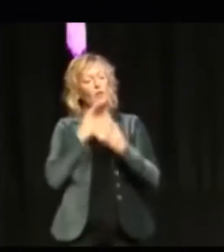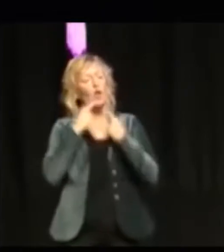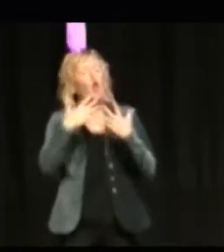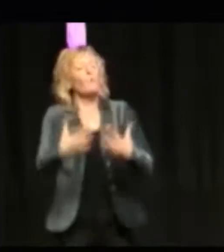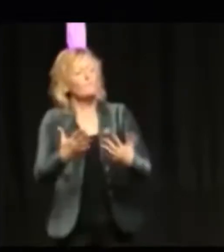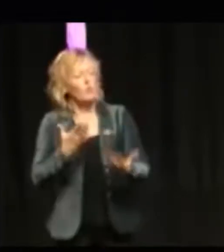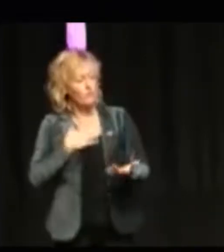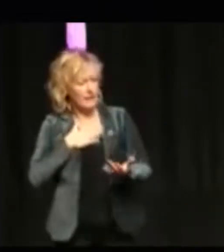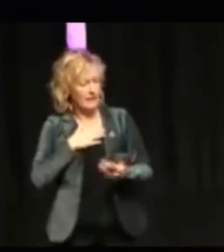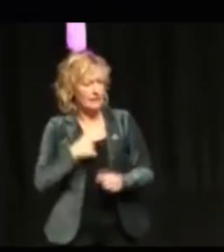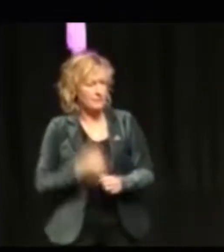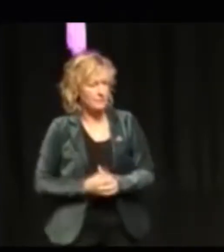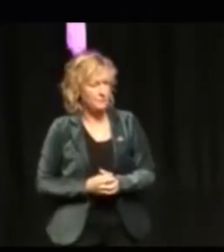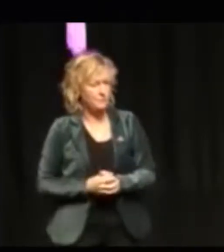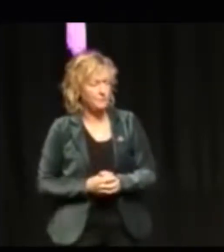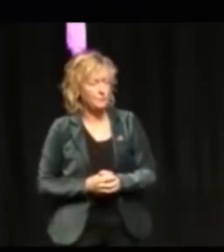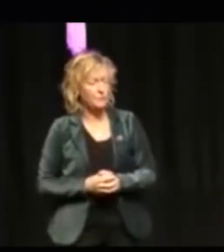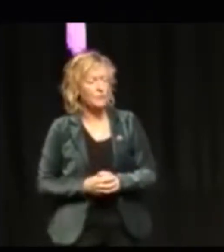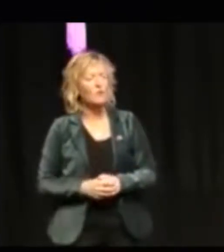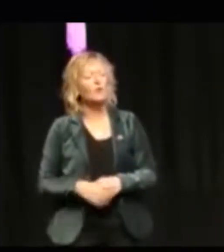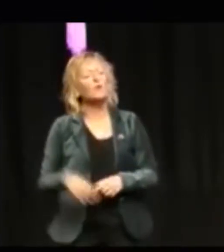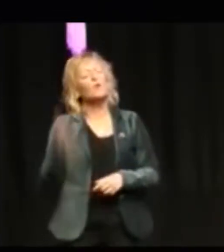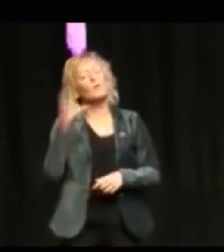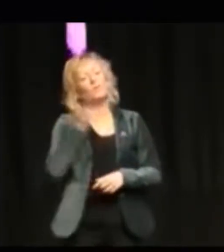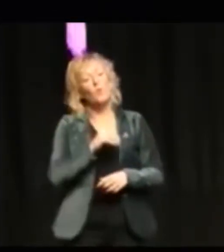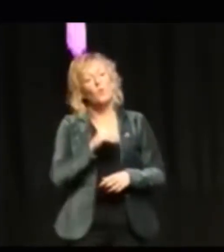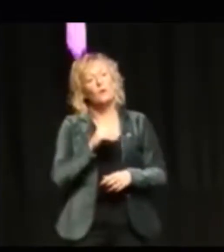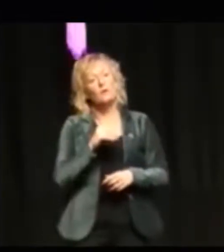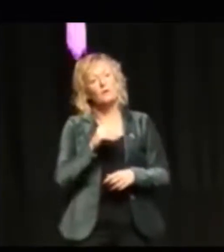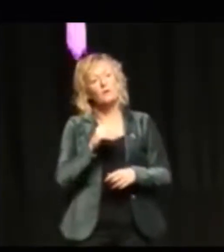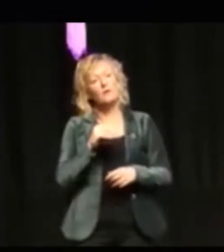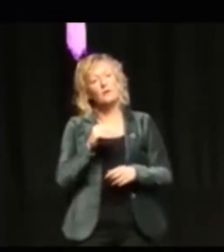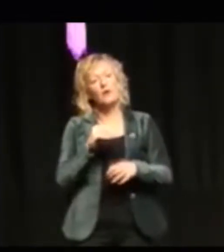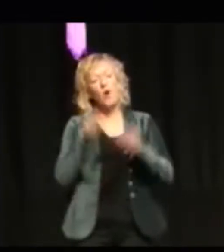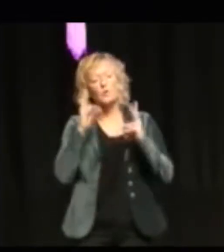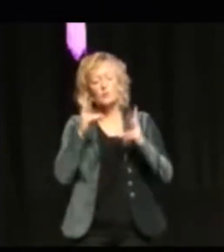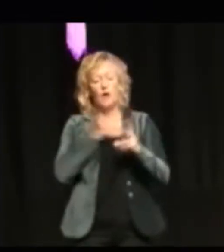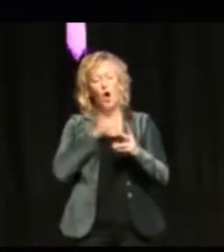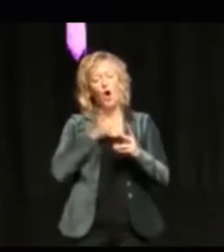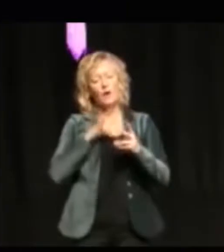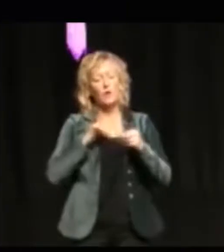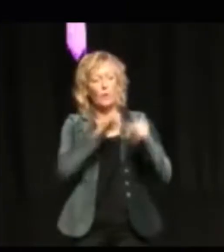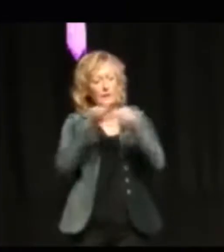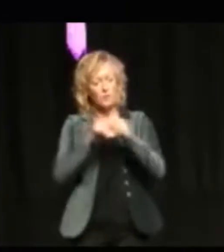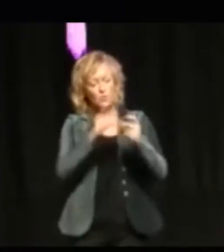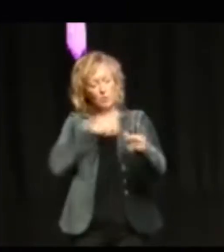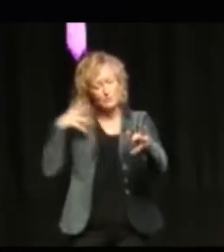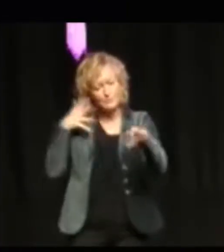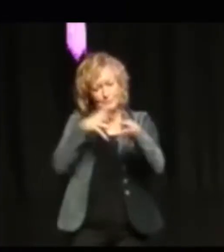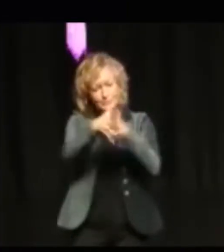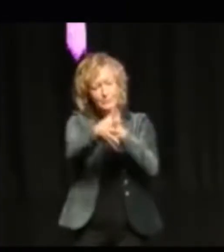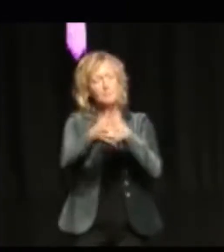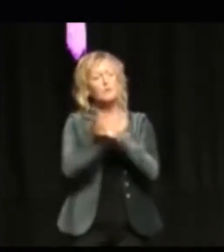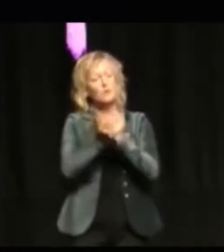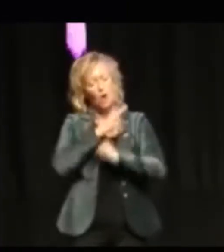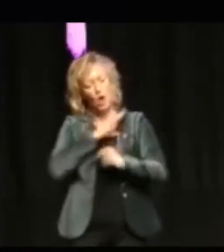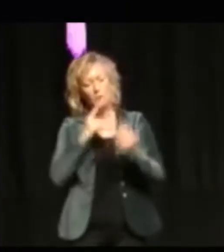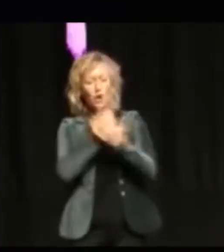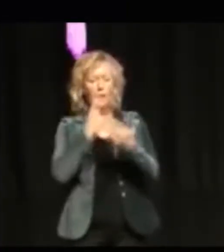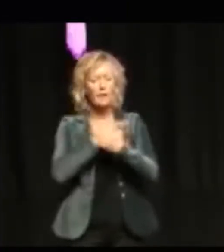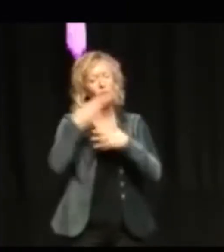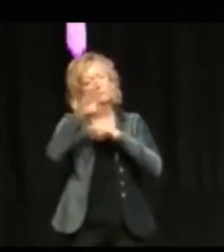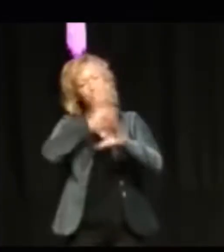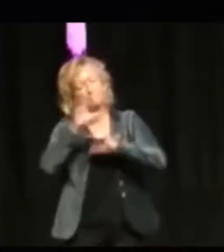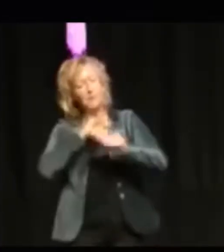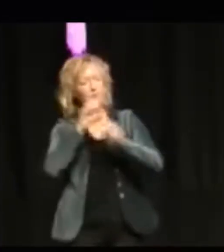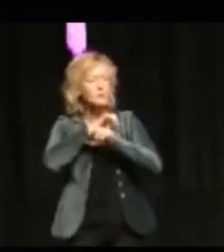have a voice, we come to the next one, which is sometimes referred to as transparency, sometimes referred to as access to